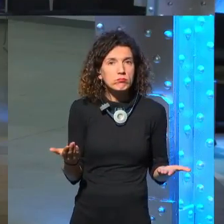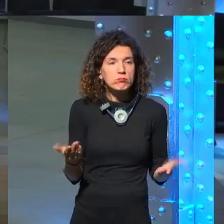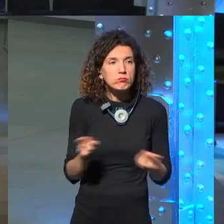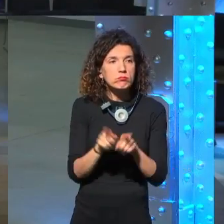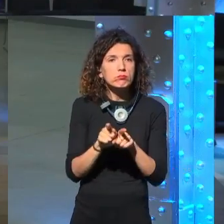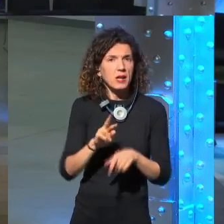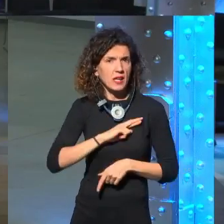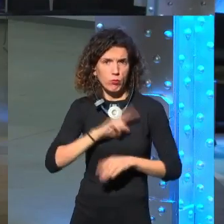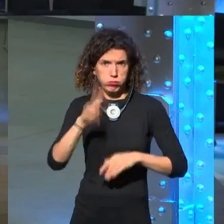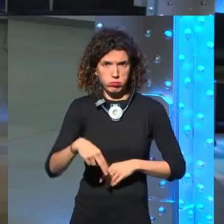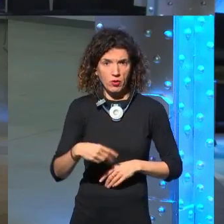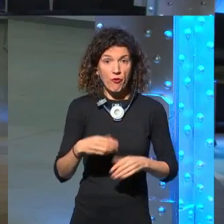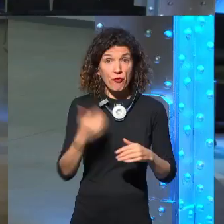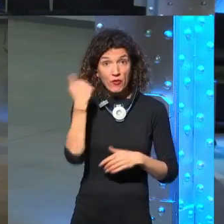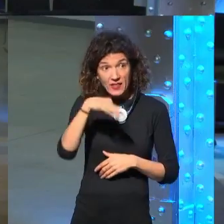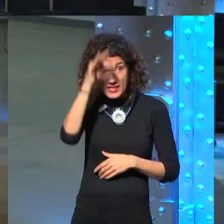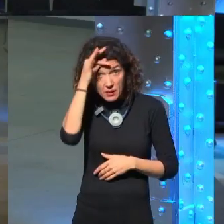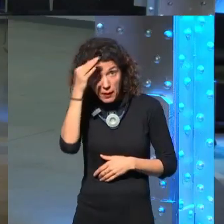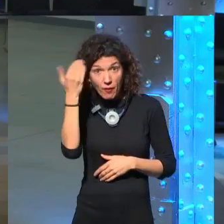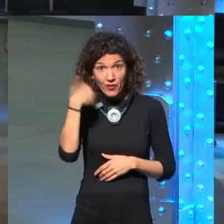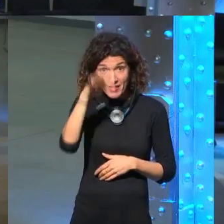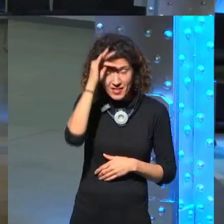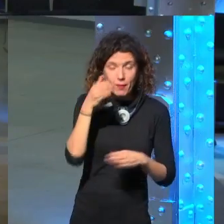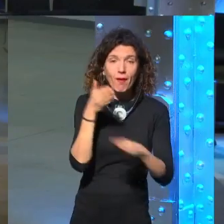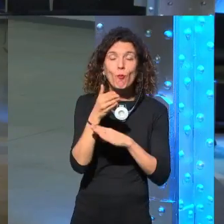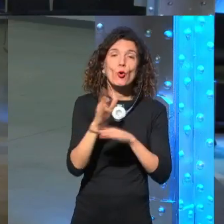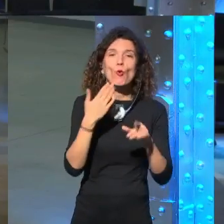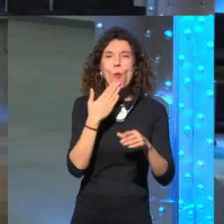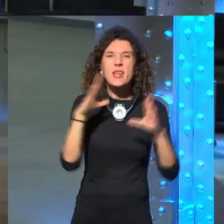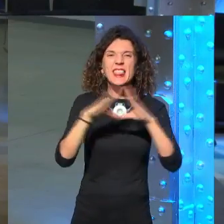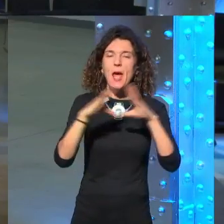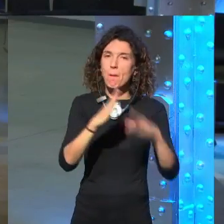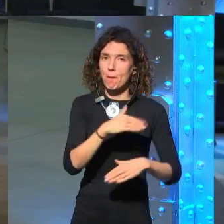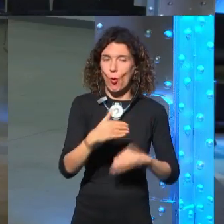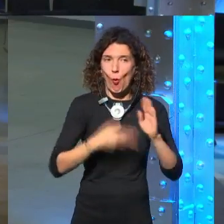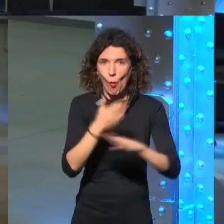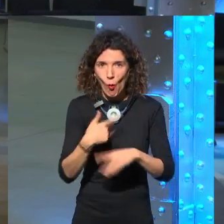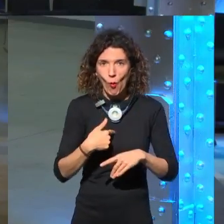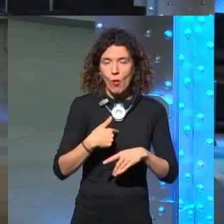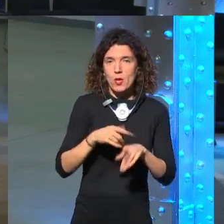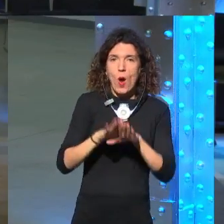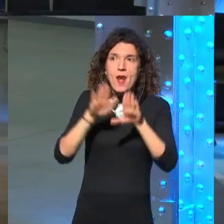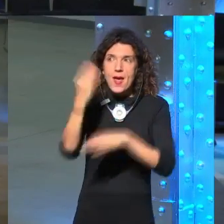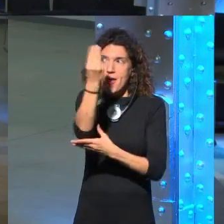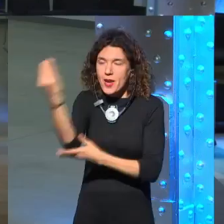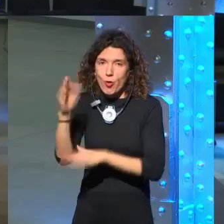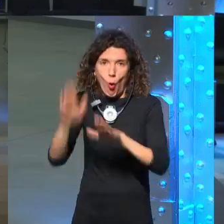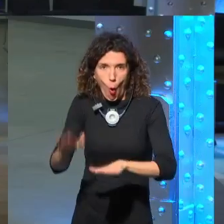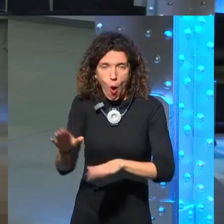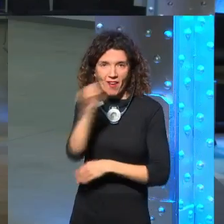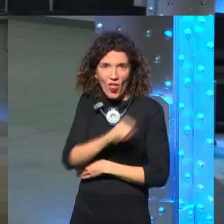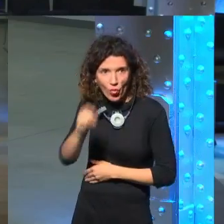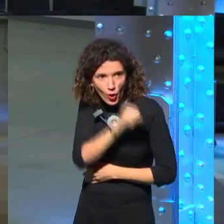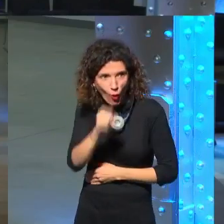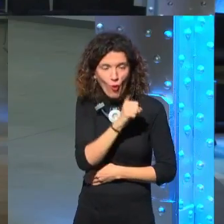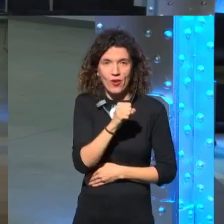So every weekend I go to my temple, I worship my idols, my football players, we sing songs to them. Every